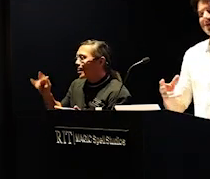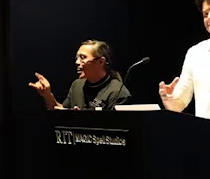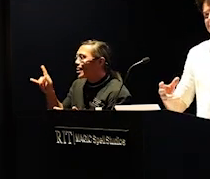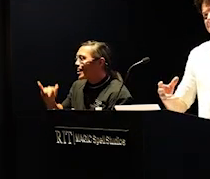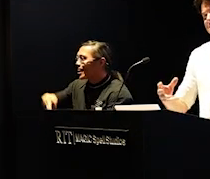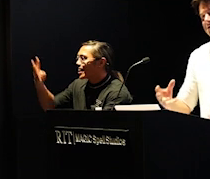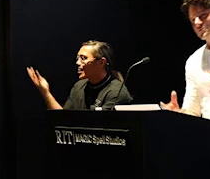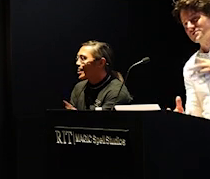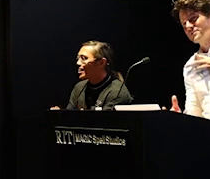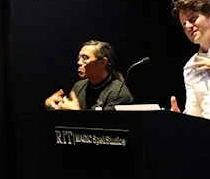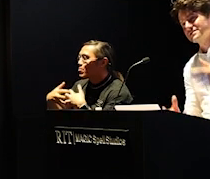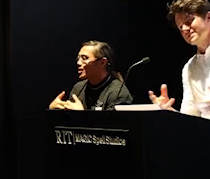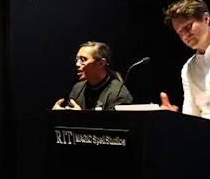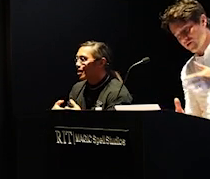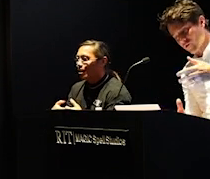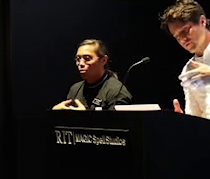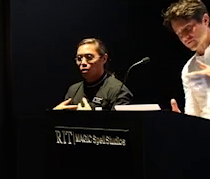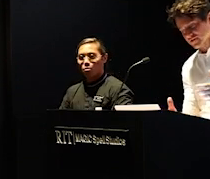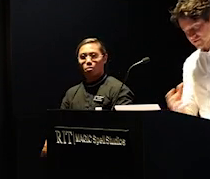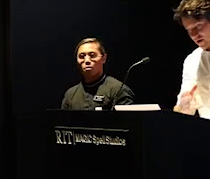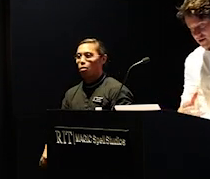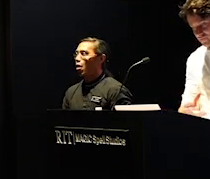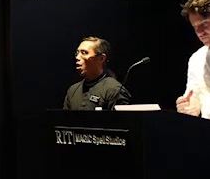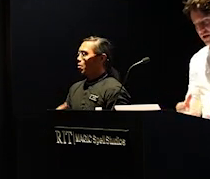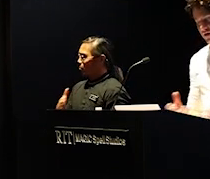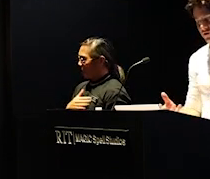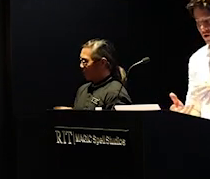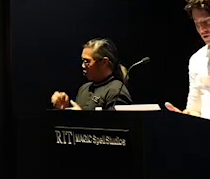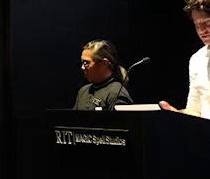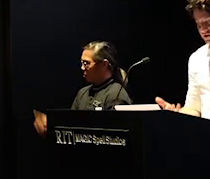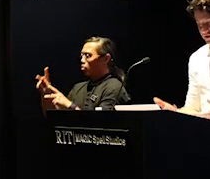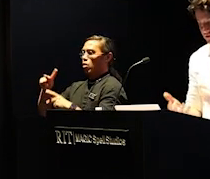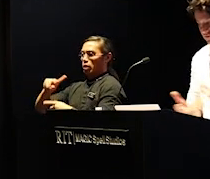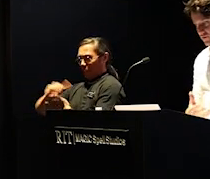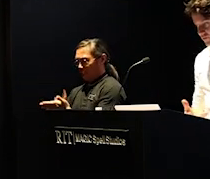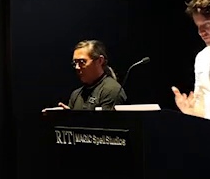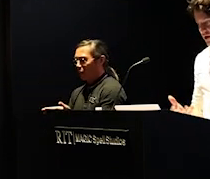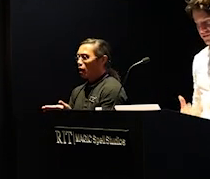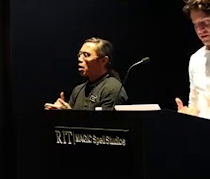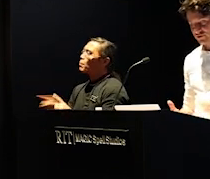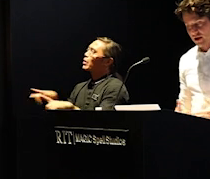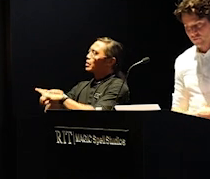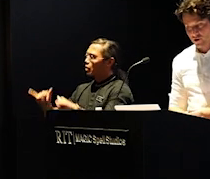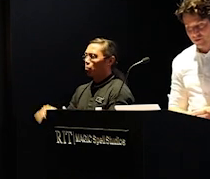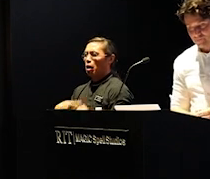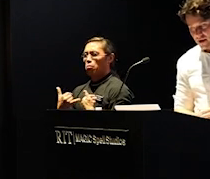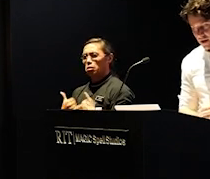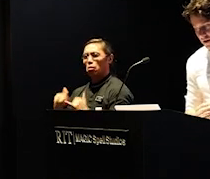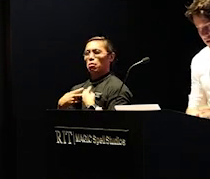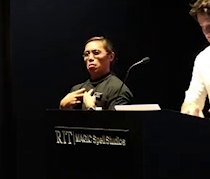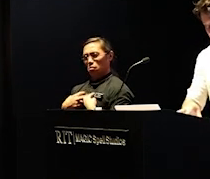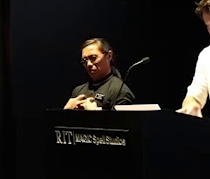I started it. Is this what is me? I don't know. It was great, and we're always going to take the entry level job and work